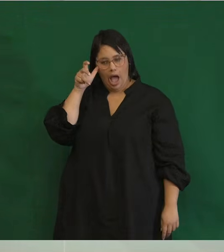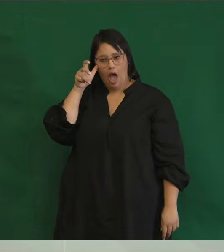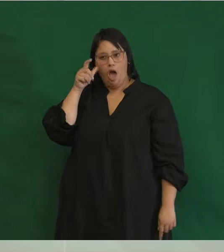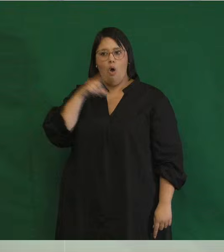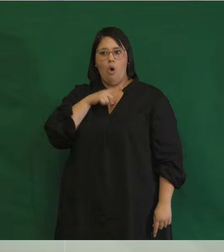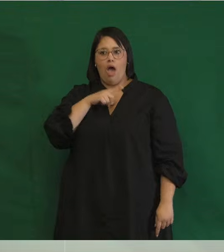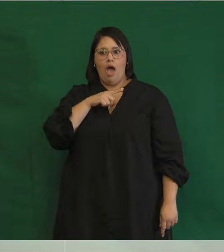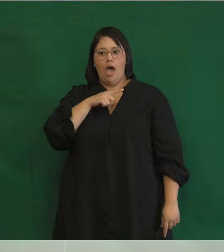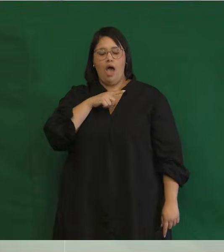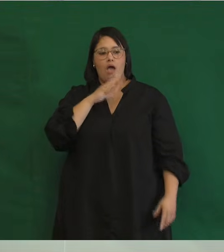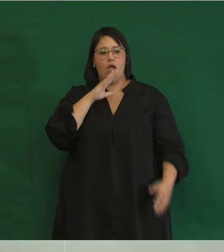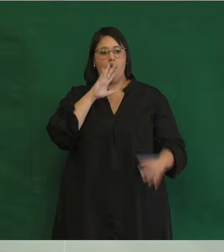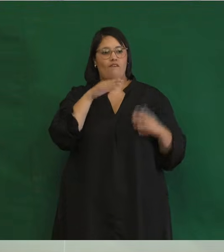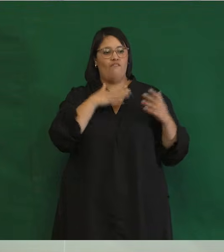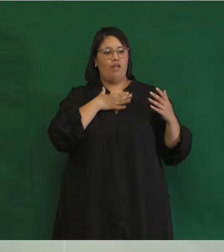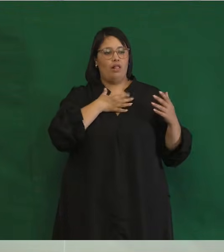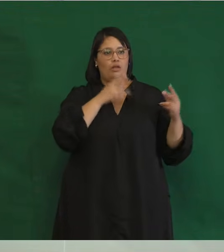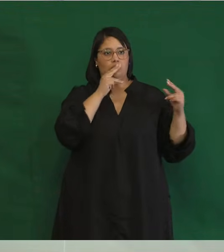digital, is important.